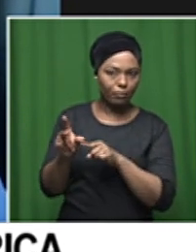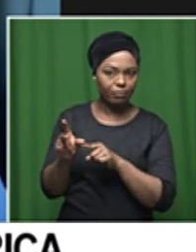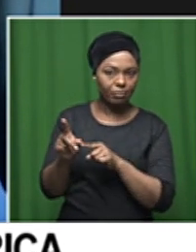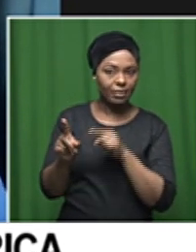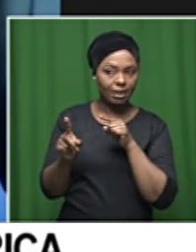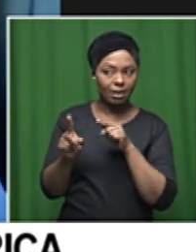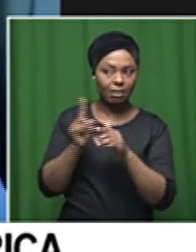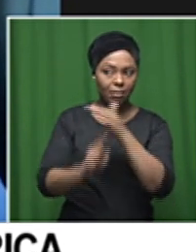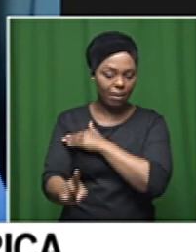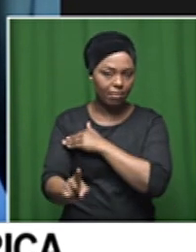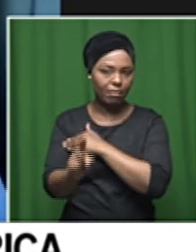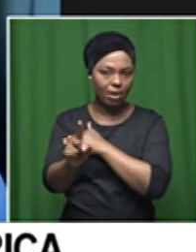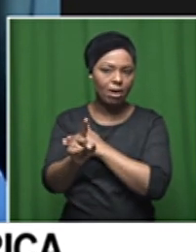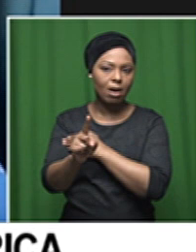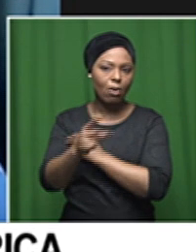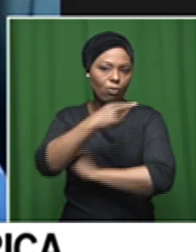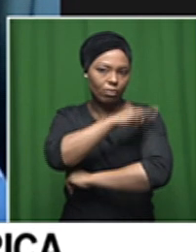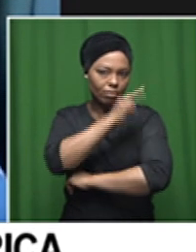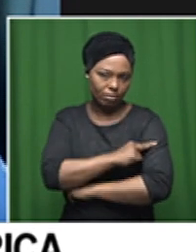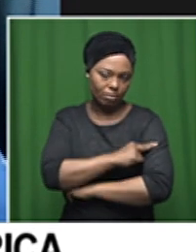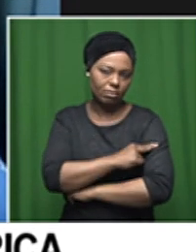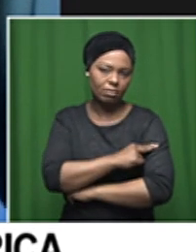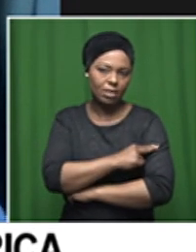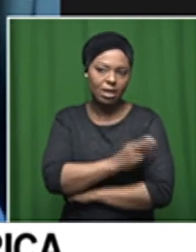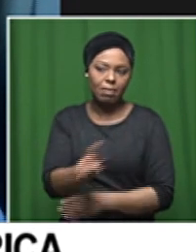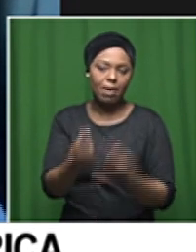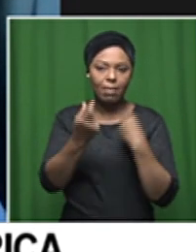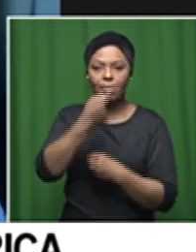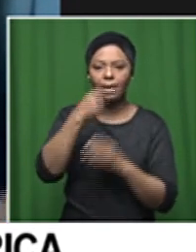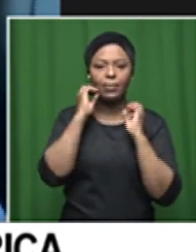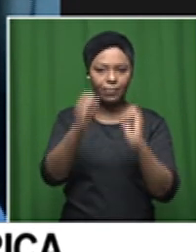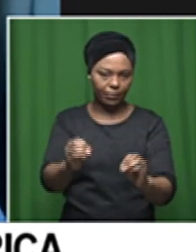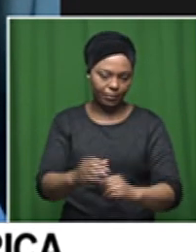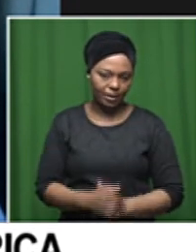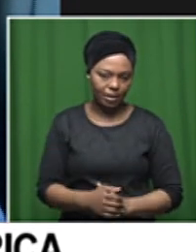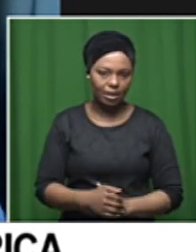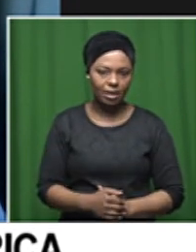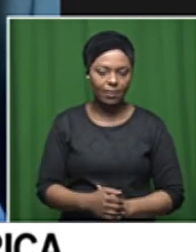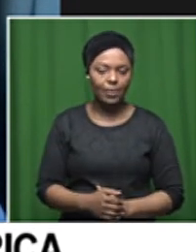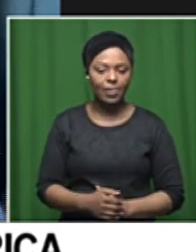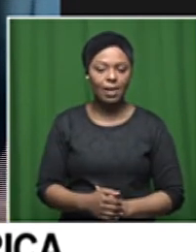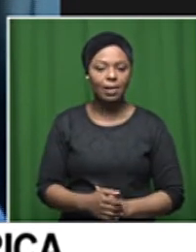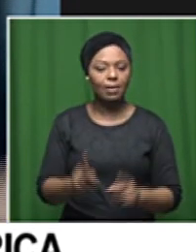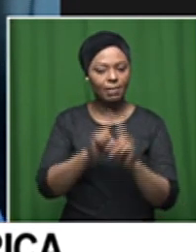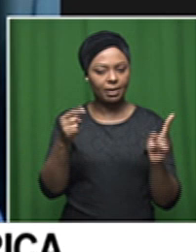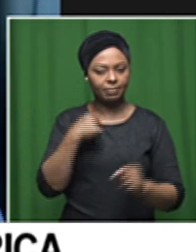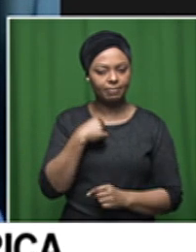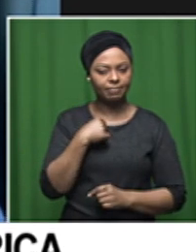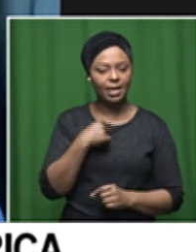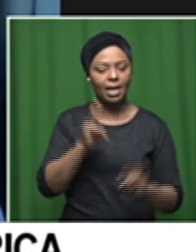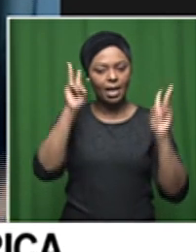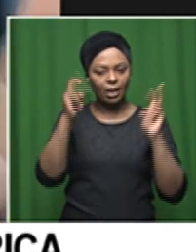did not get the medicine. They are not talking about the direct person. But the issue that I always say to